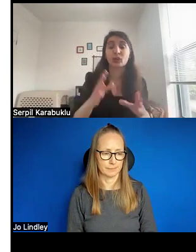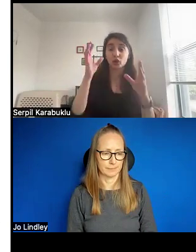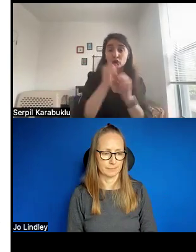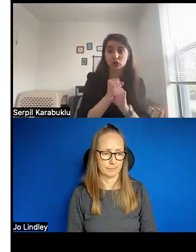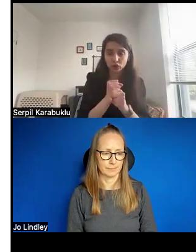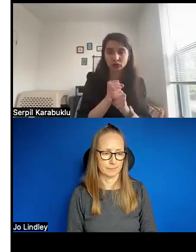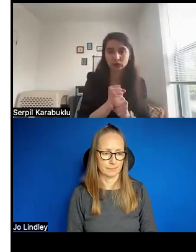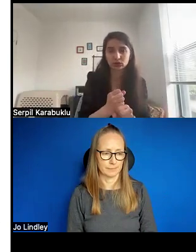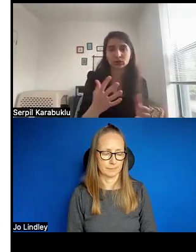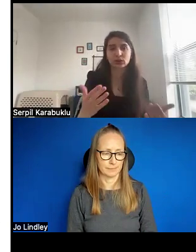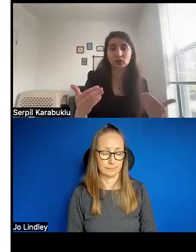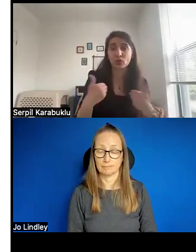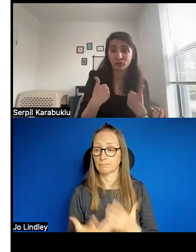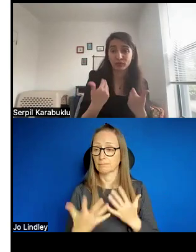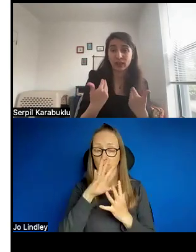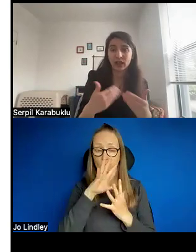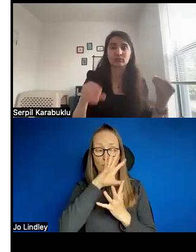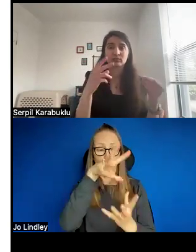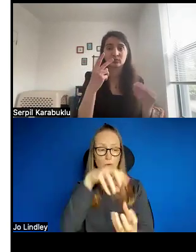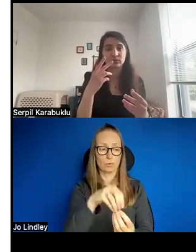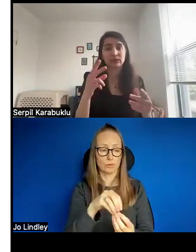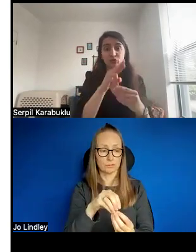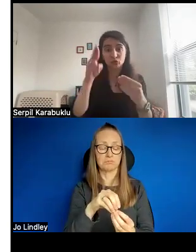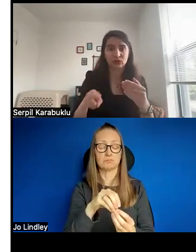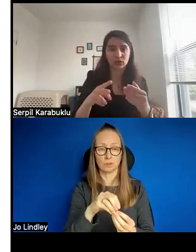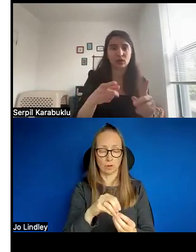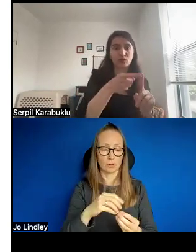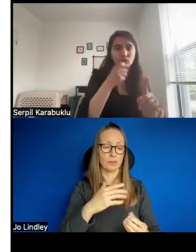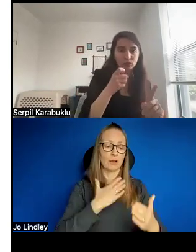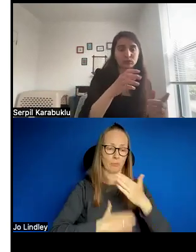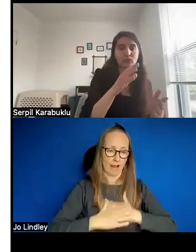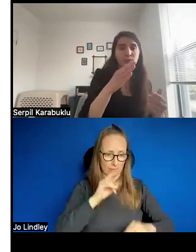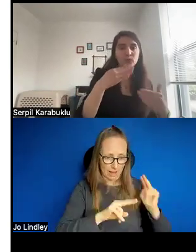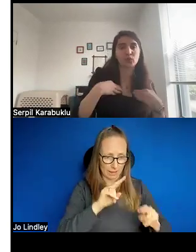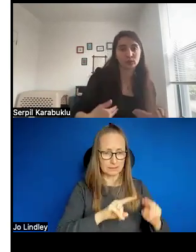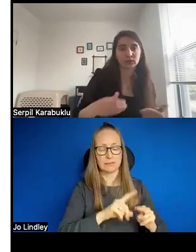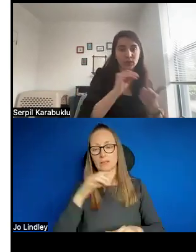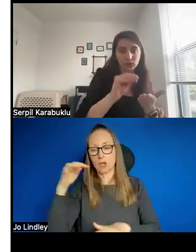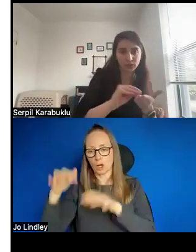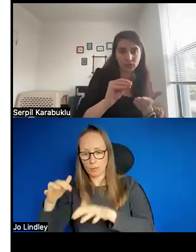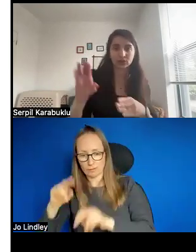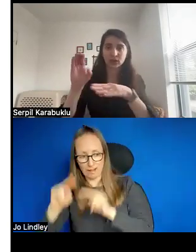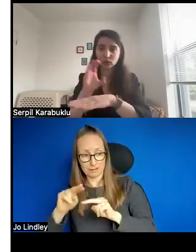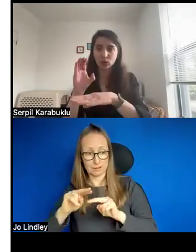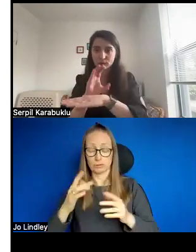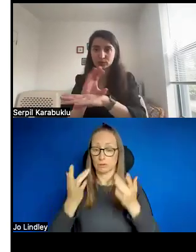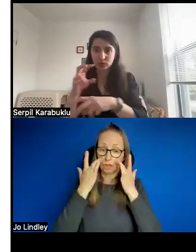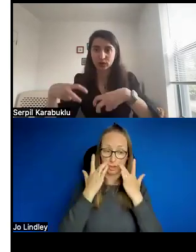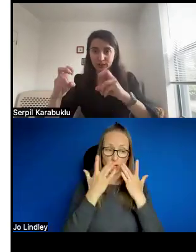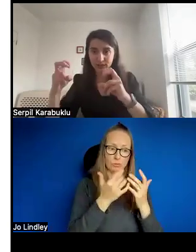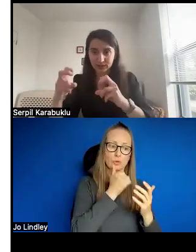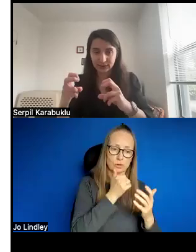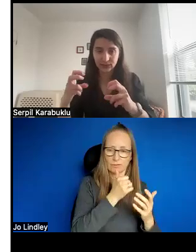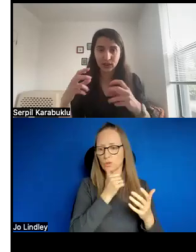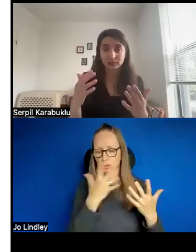To conclude, we have complementing results from behavioral analysis and computational analysis. Behavioral